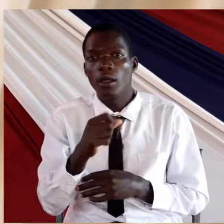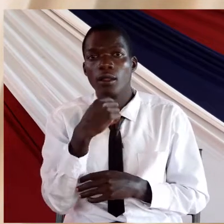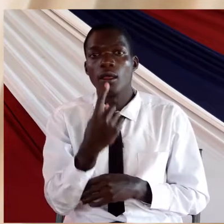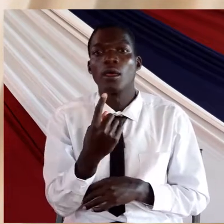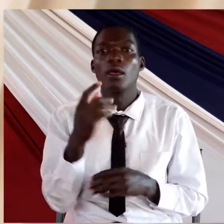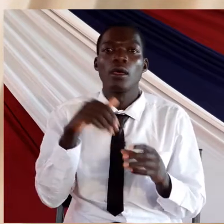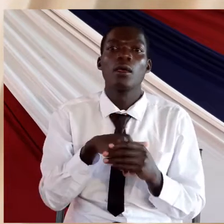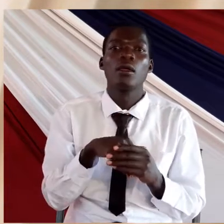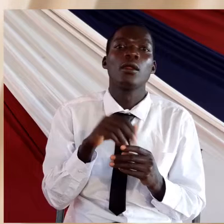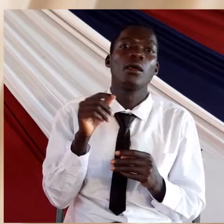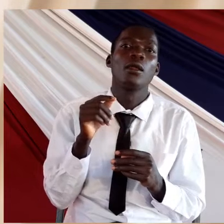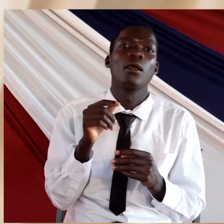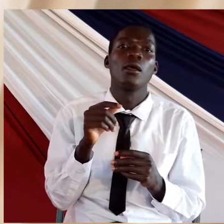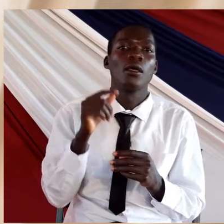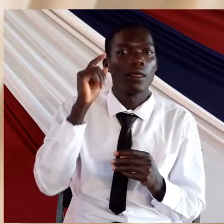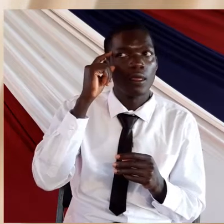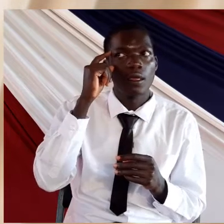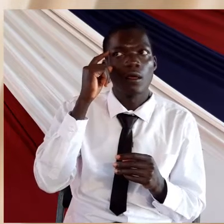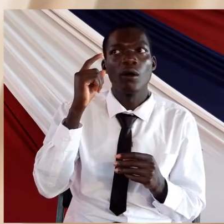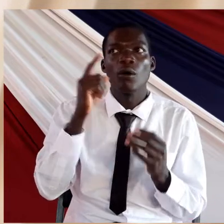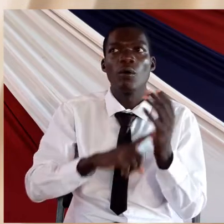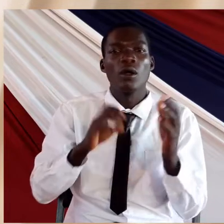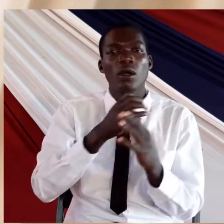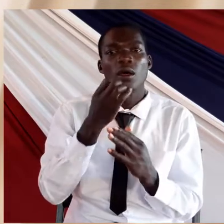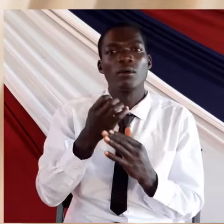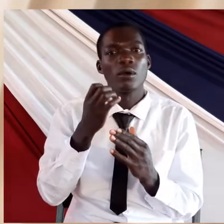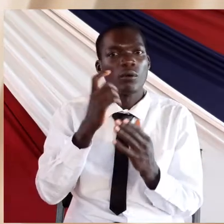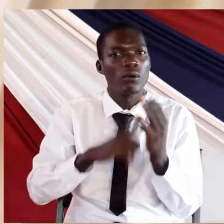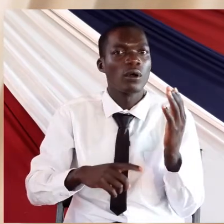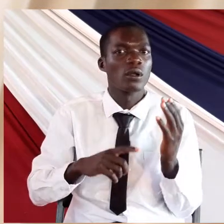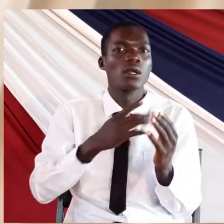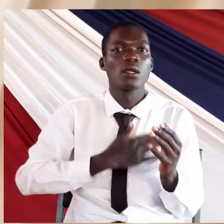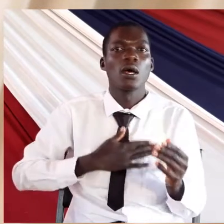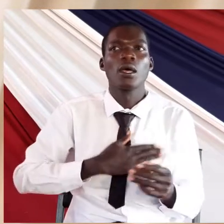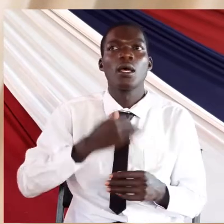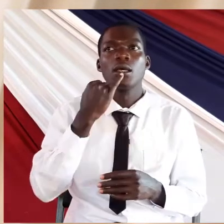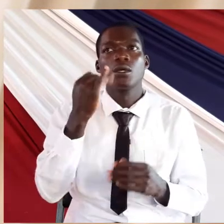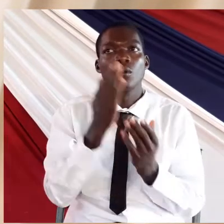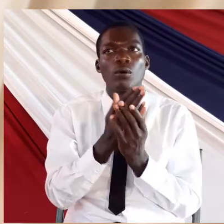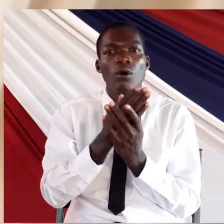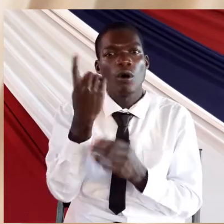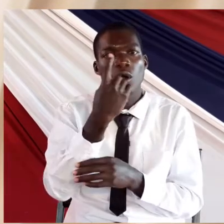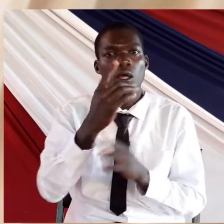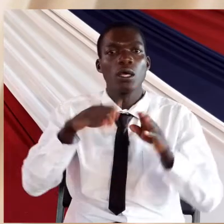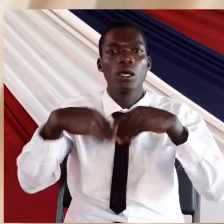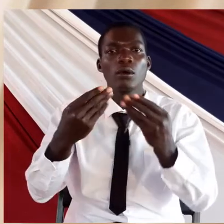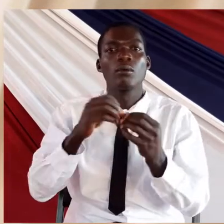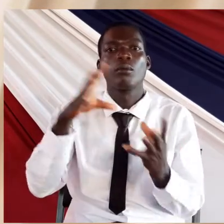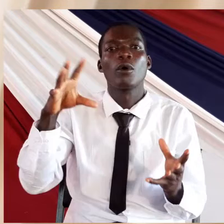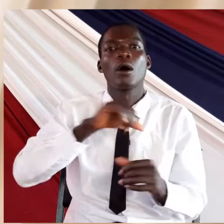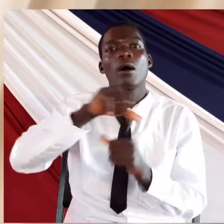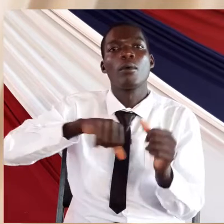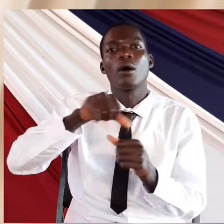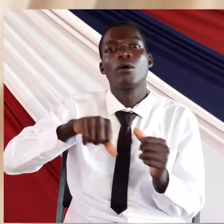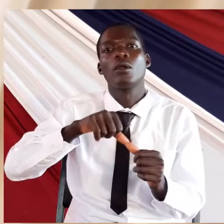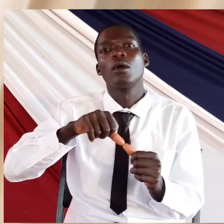in my thinking, whatever it is that scientists would do, yes, they only reveal more about the